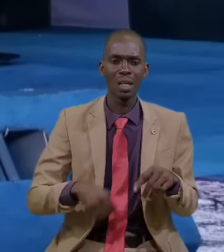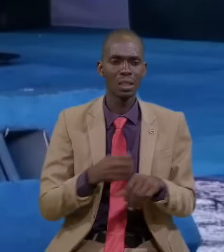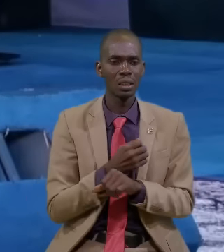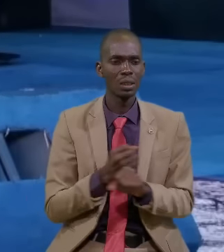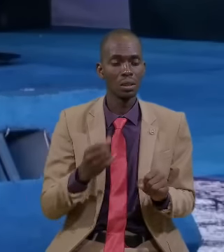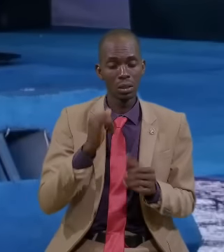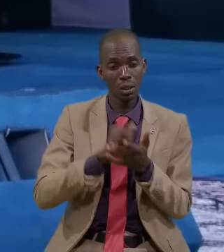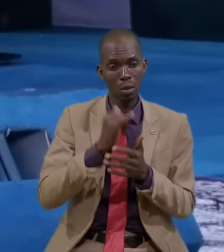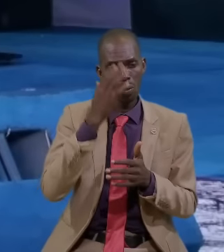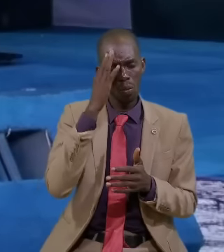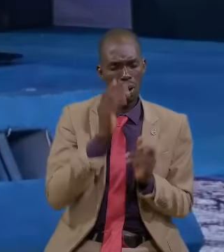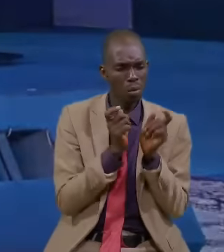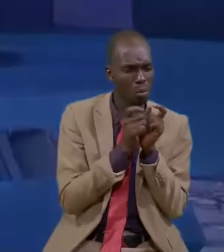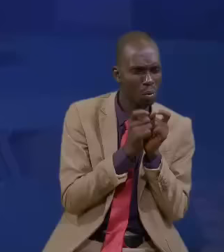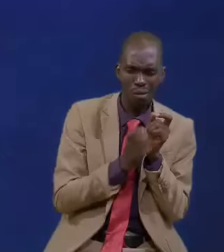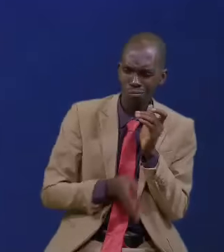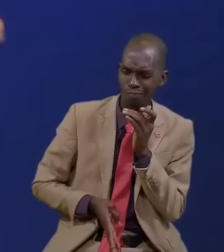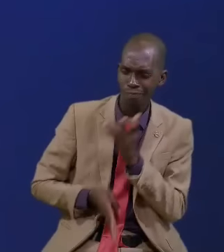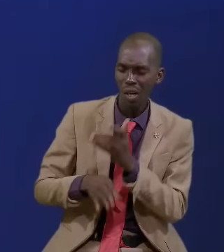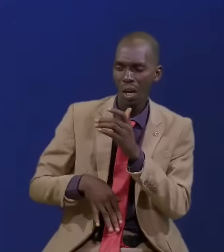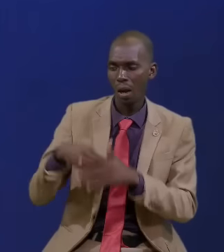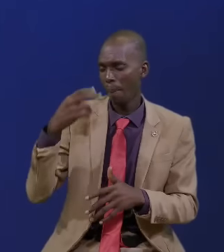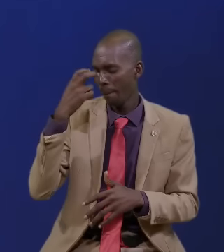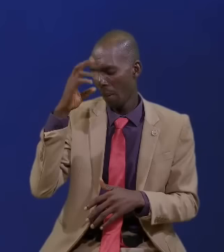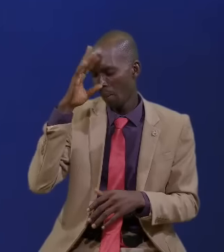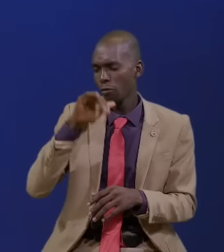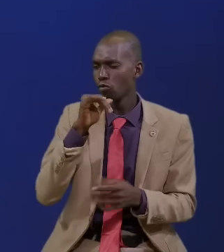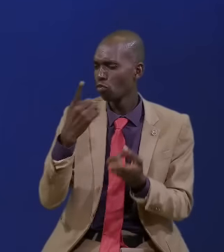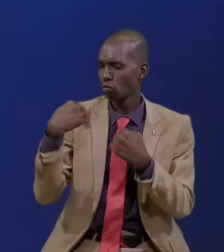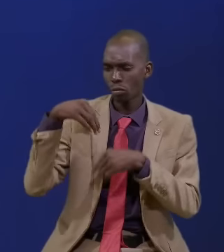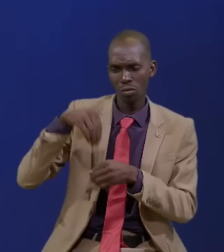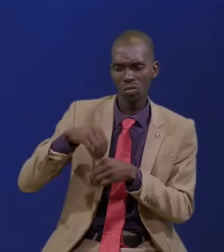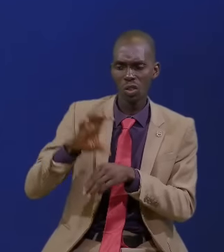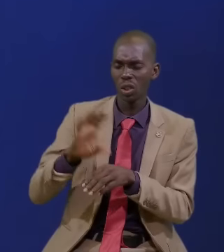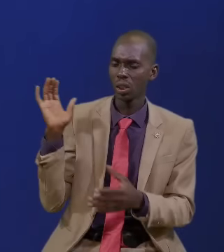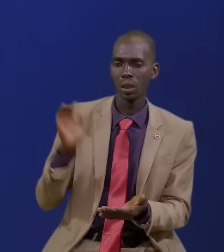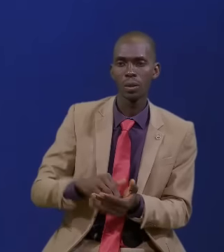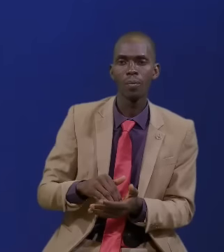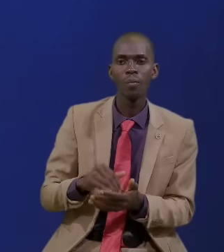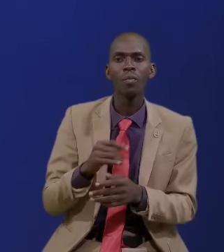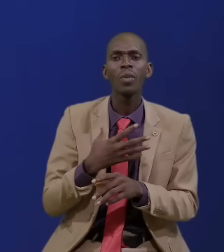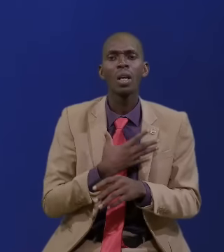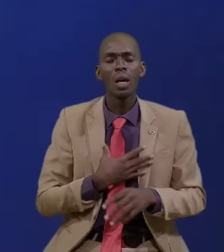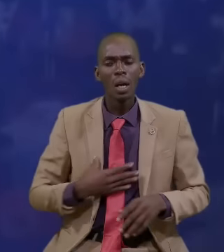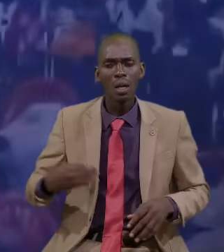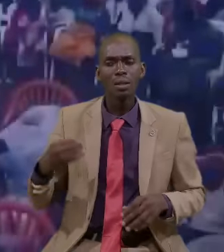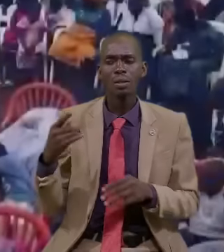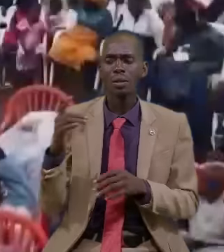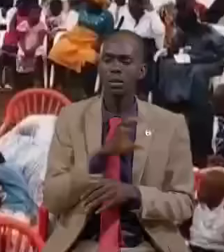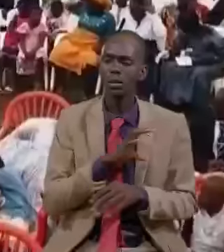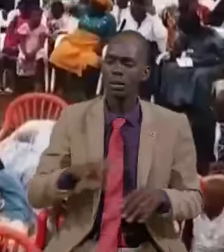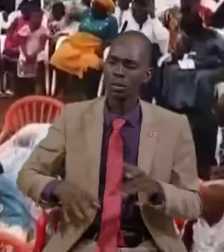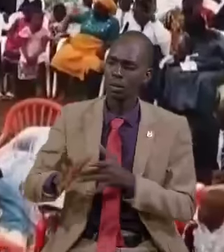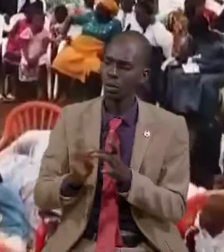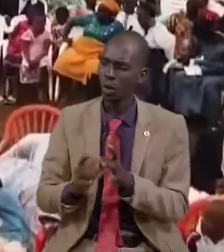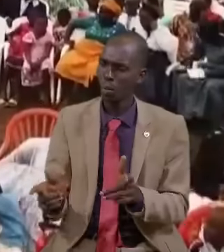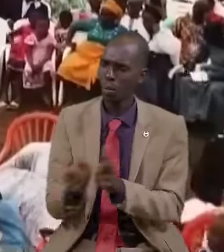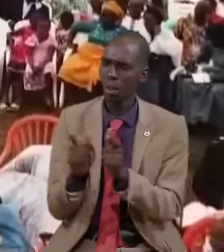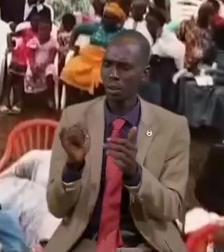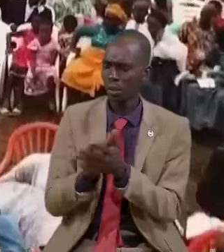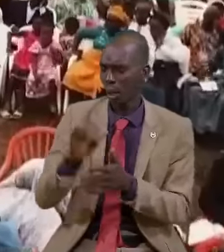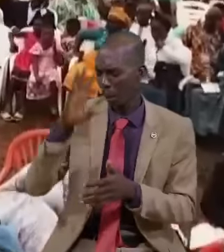told, he said unto him, Jesus now found him and said to him, dost thou believe on the Son of